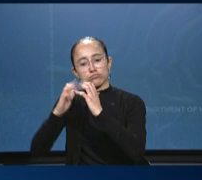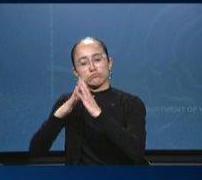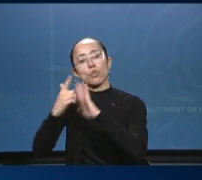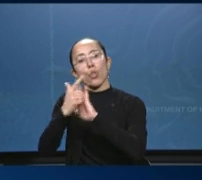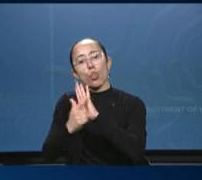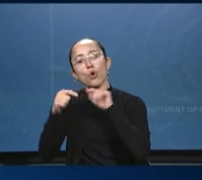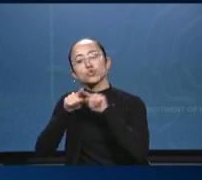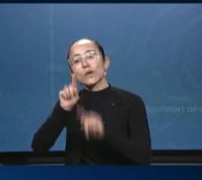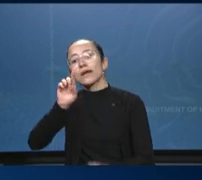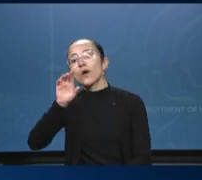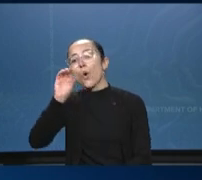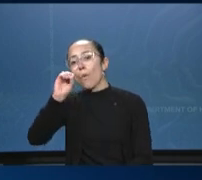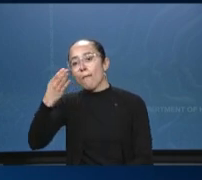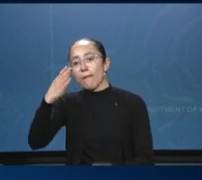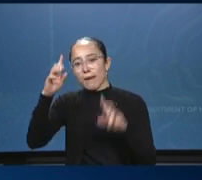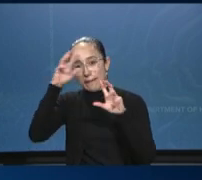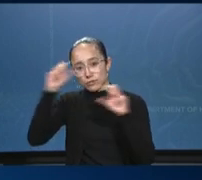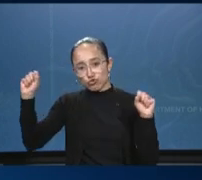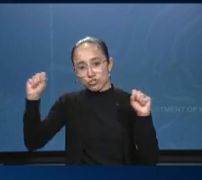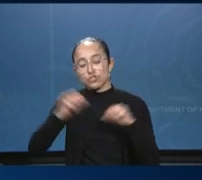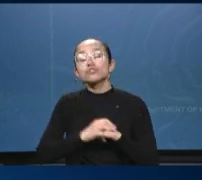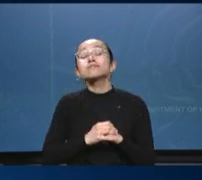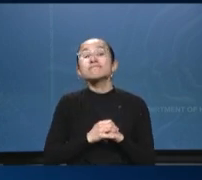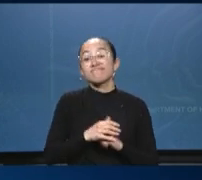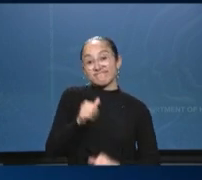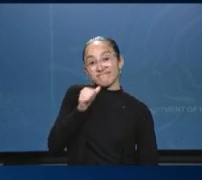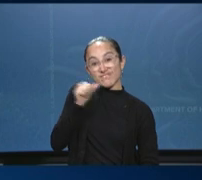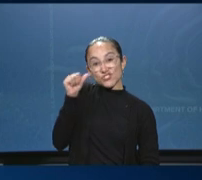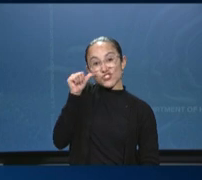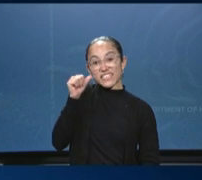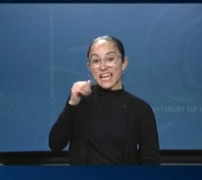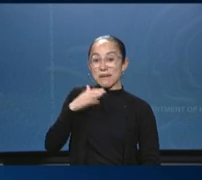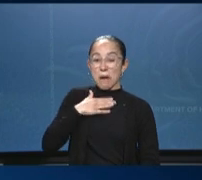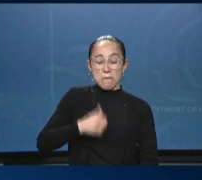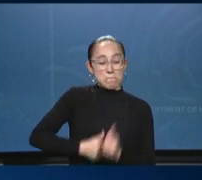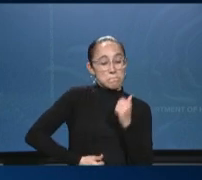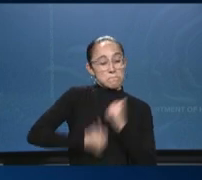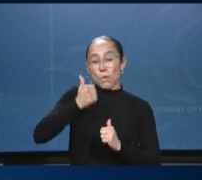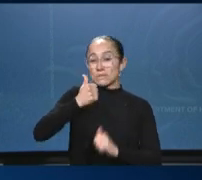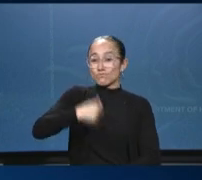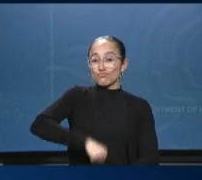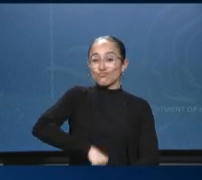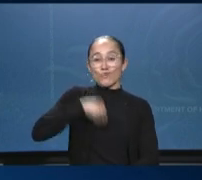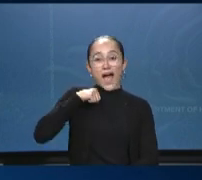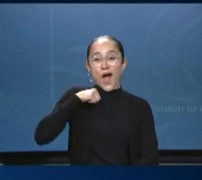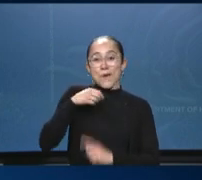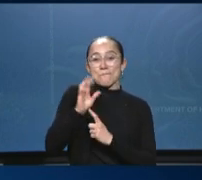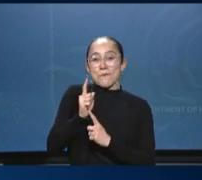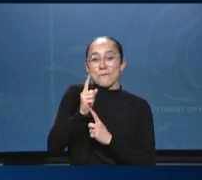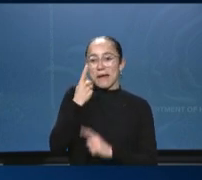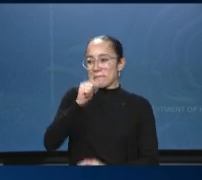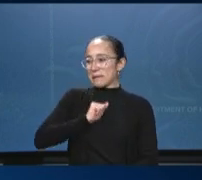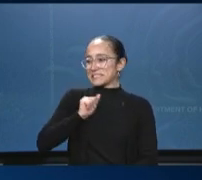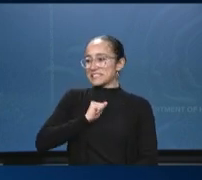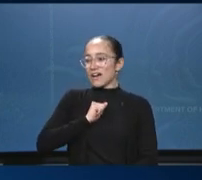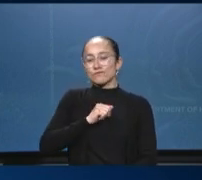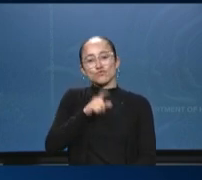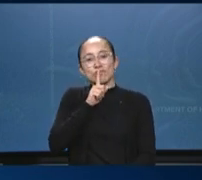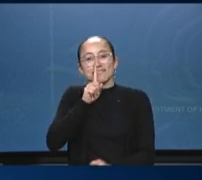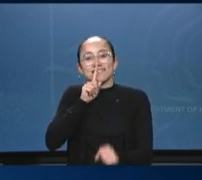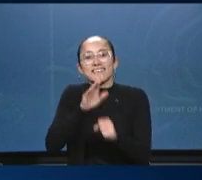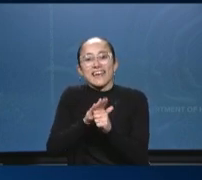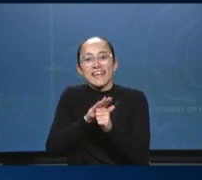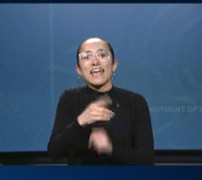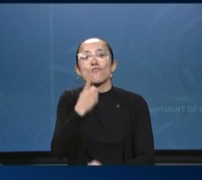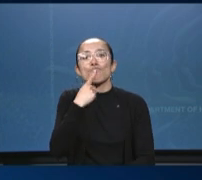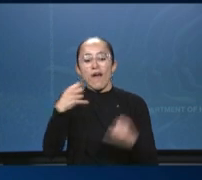Obama administration. Yesterday, it was one of my proudest moments as CMS administrator to dedicate a